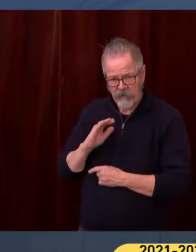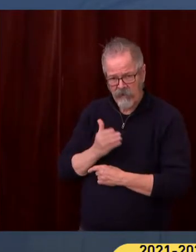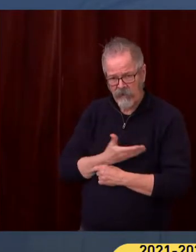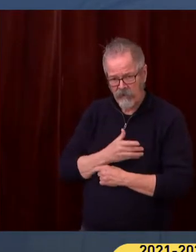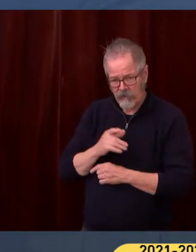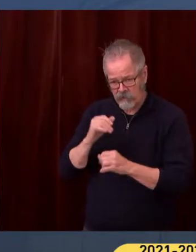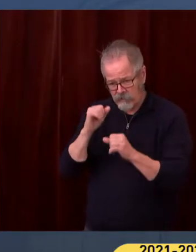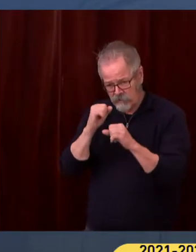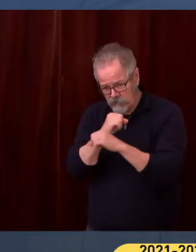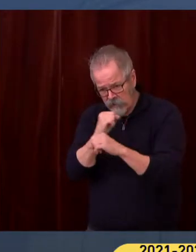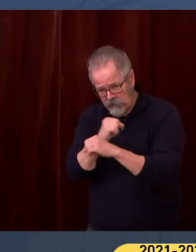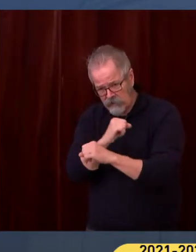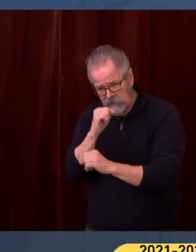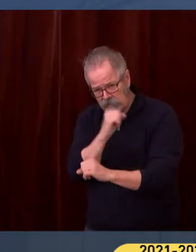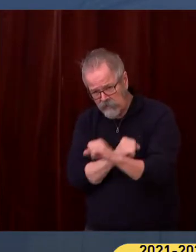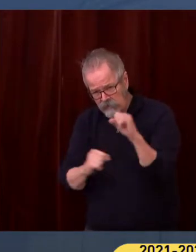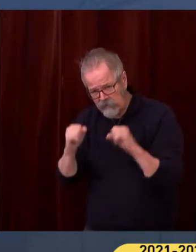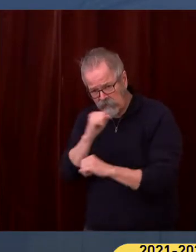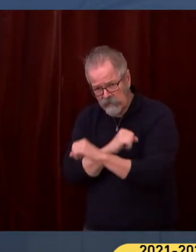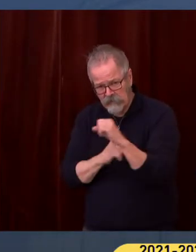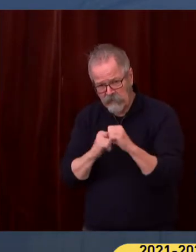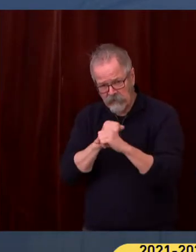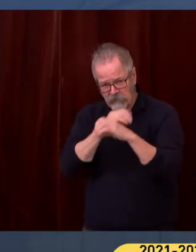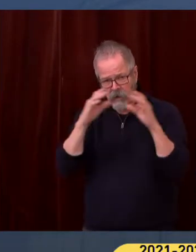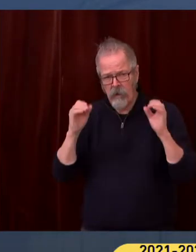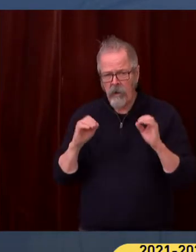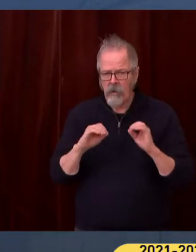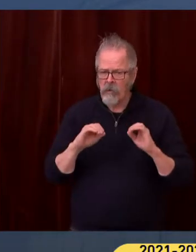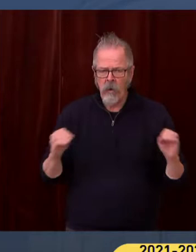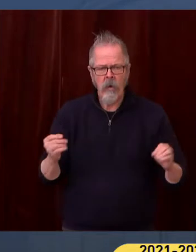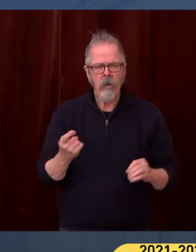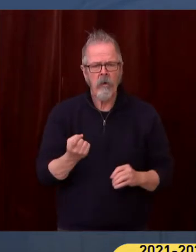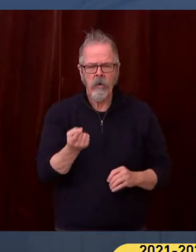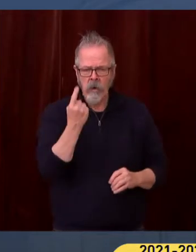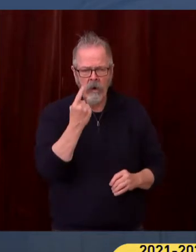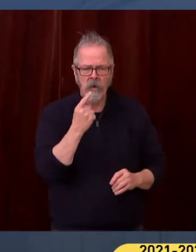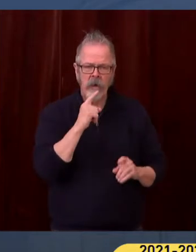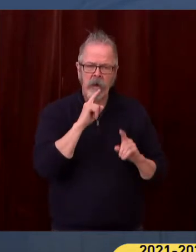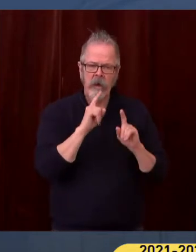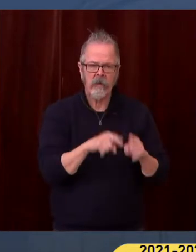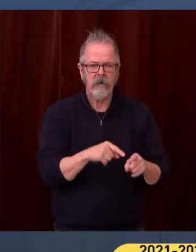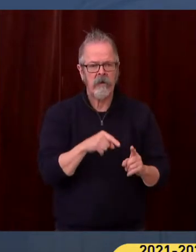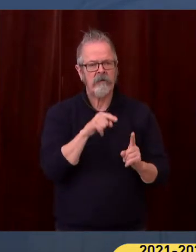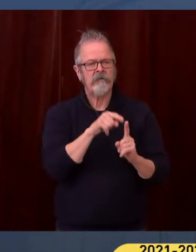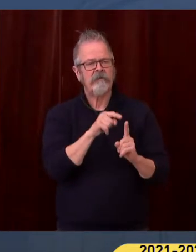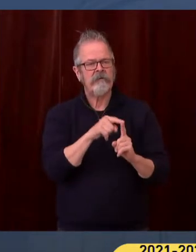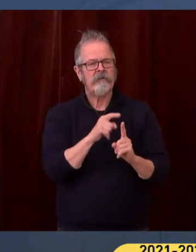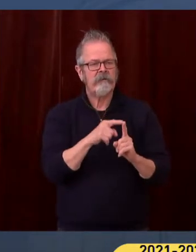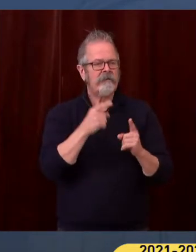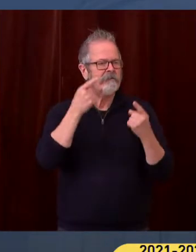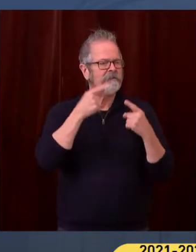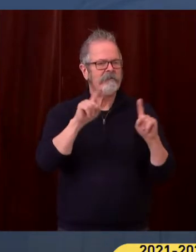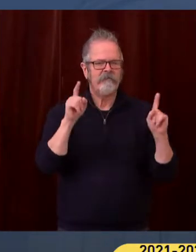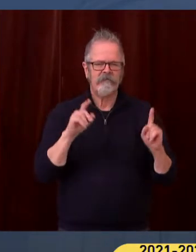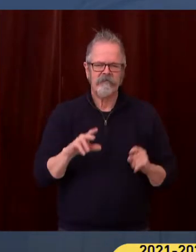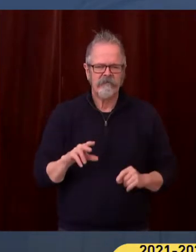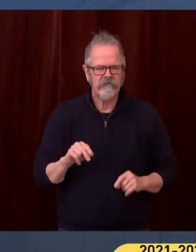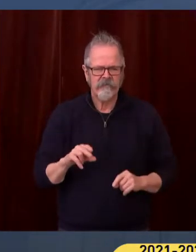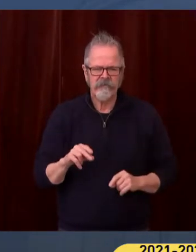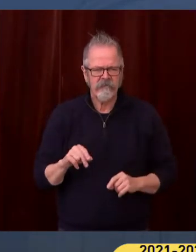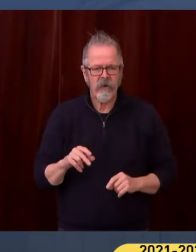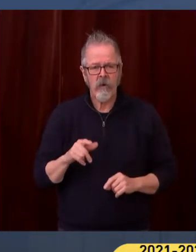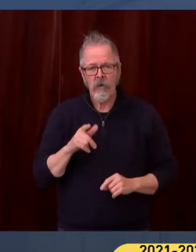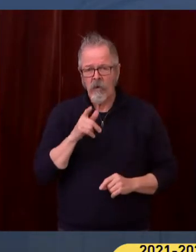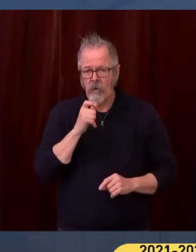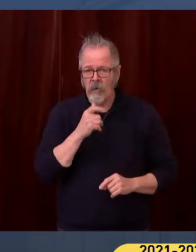The communities that have had success on this have had multiple strategies to attack this problem on multiple fronts. And that's what we're